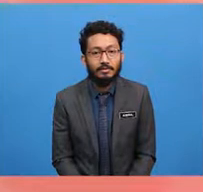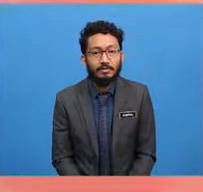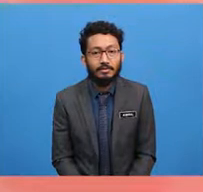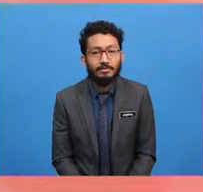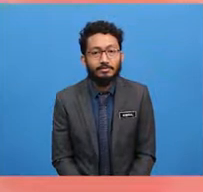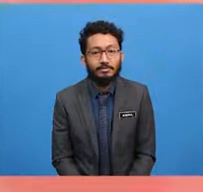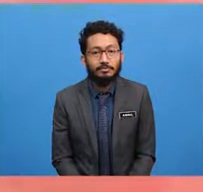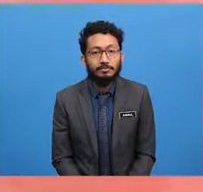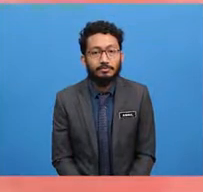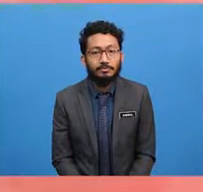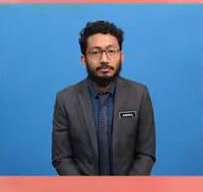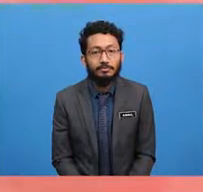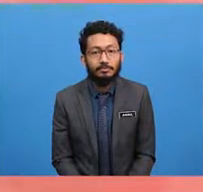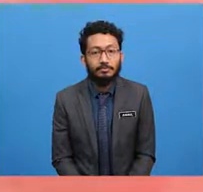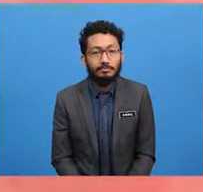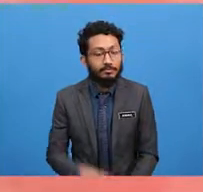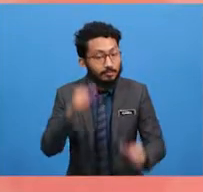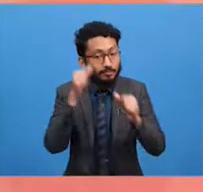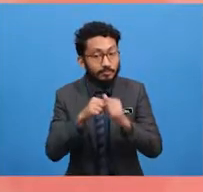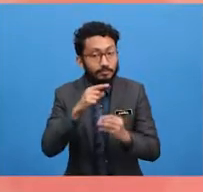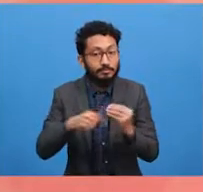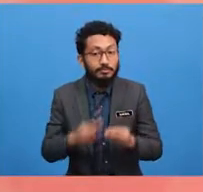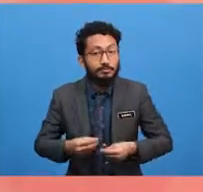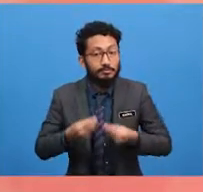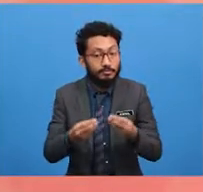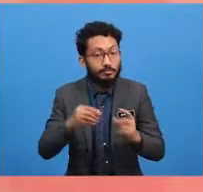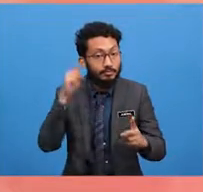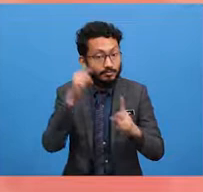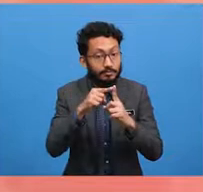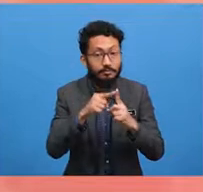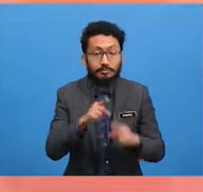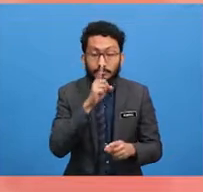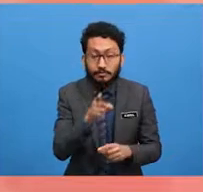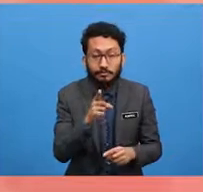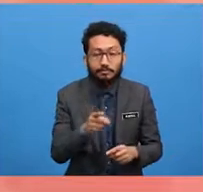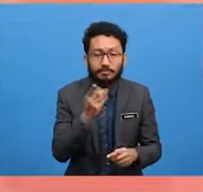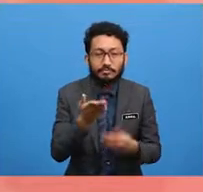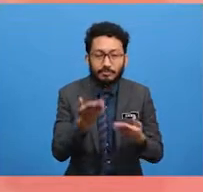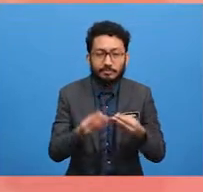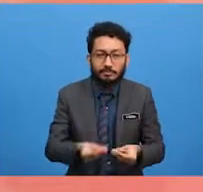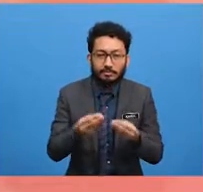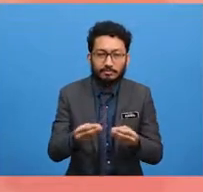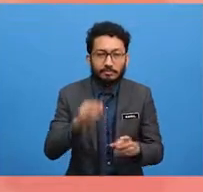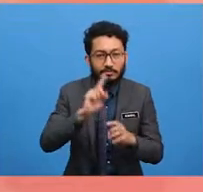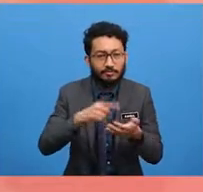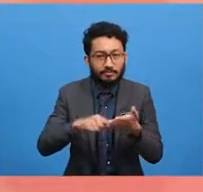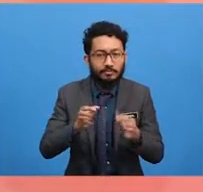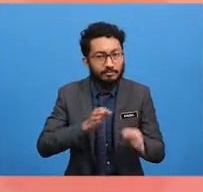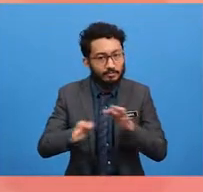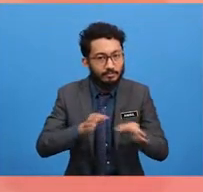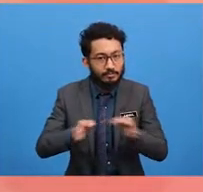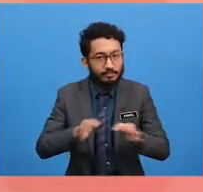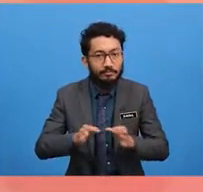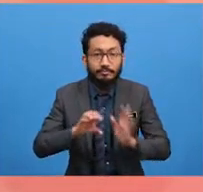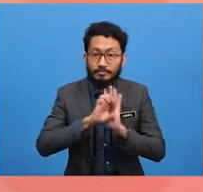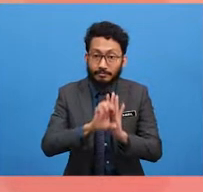house. Remember, when you give directions, make sure you give a detailed explanation. For